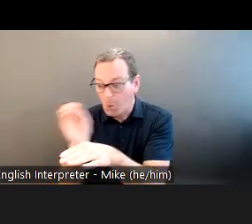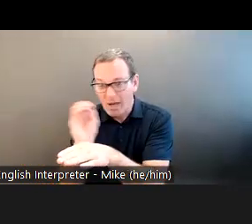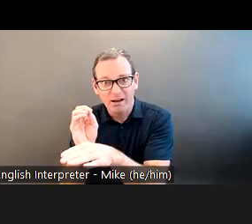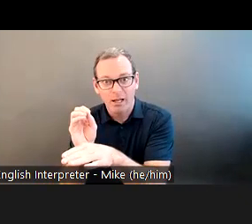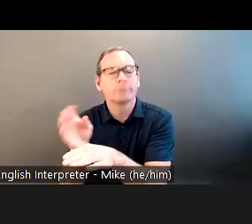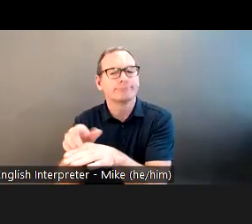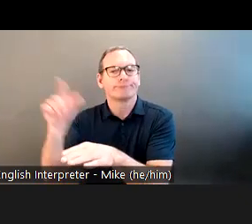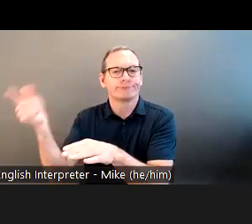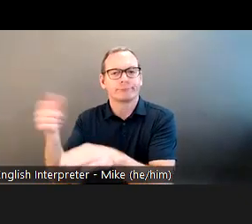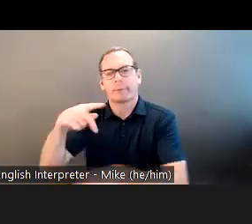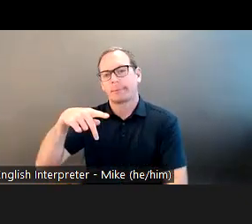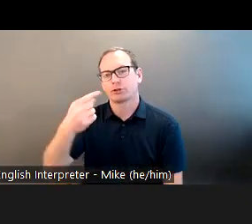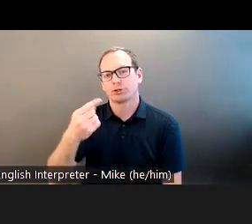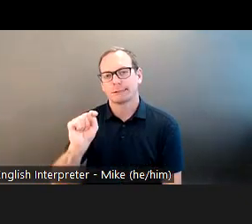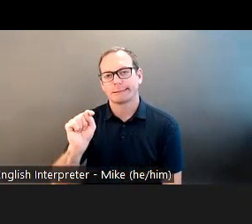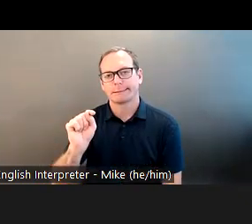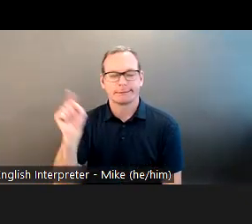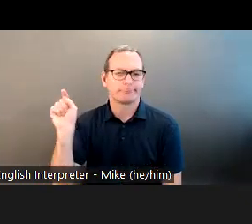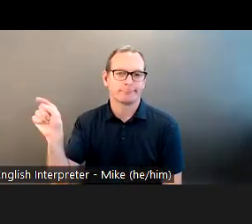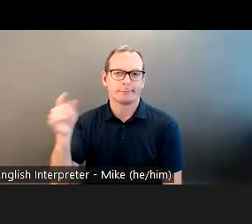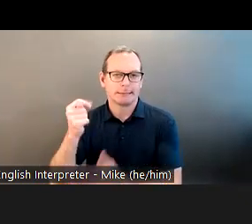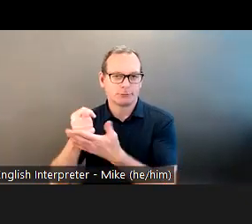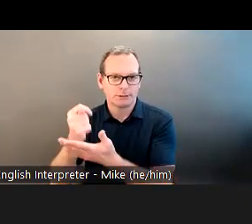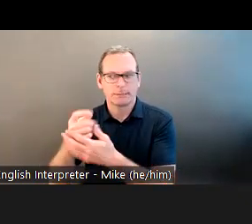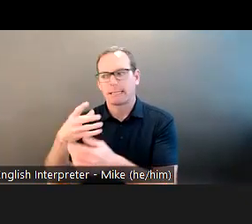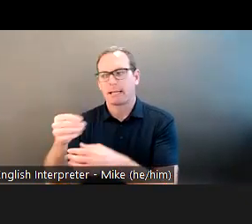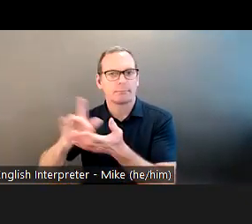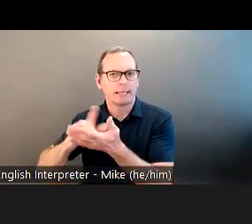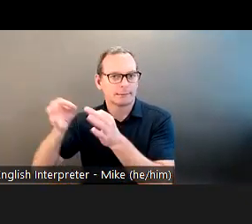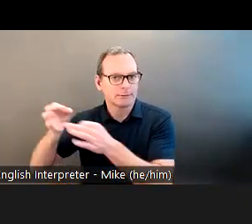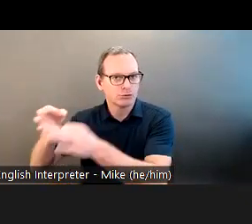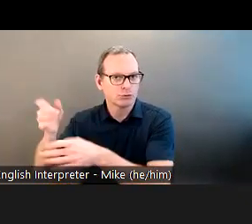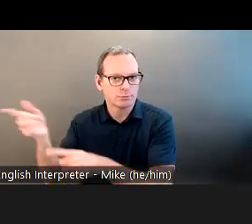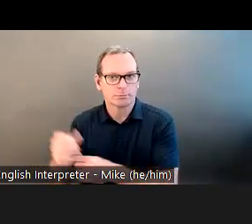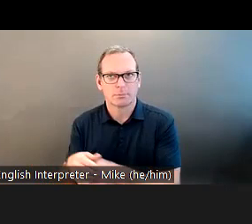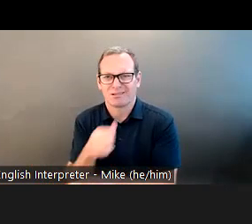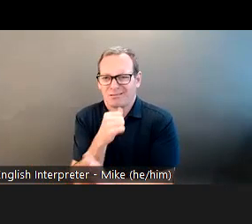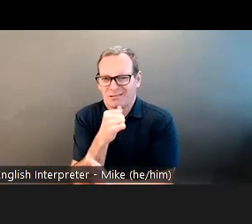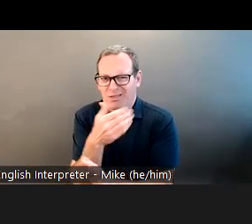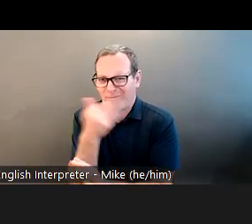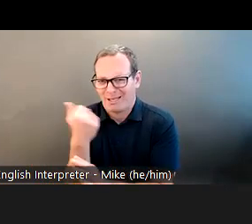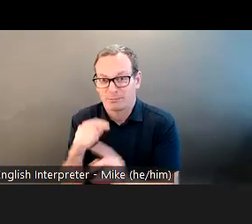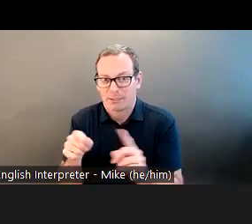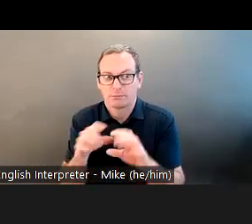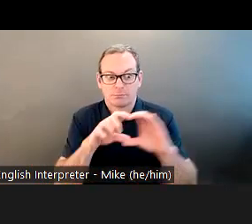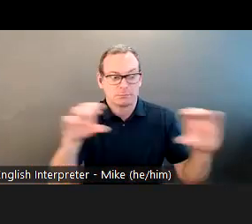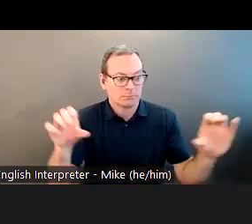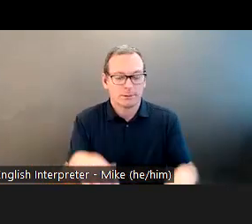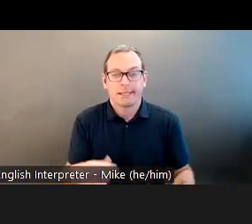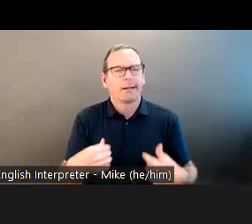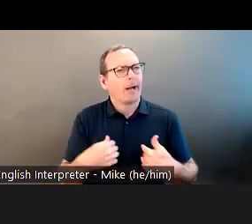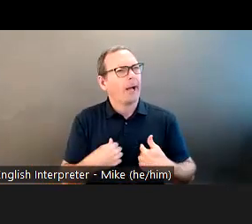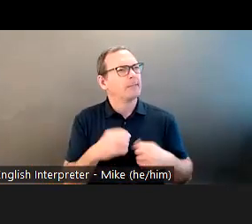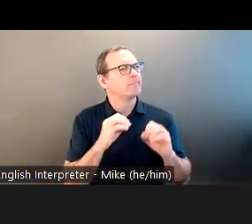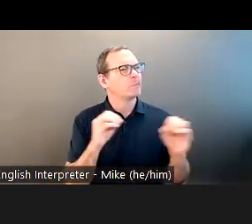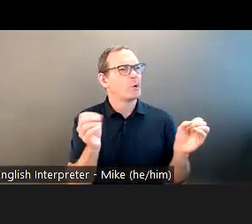last resort for treatment and medical decisions. So it's not ideal, but if you know you don't have any